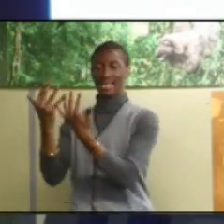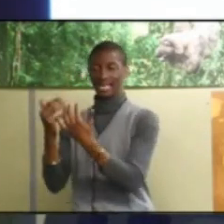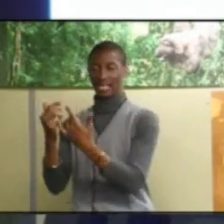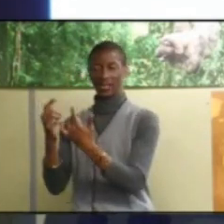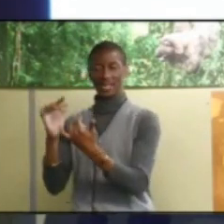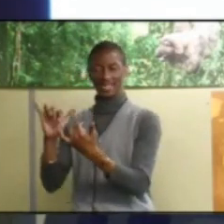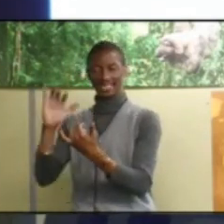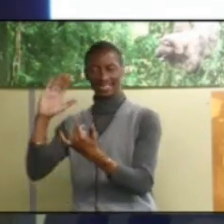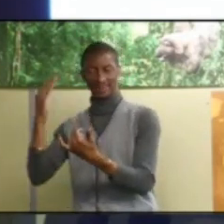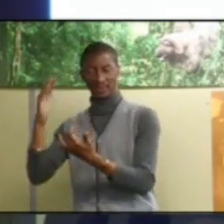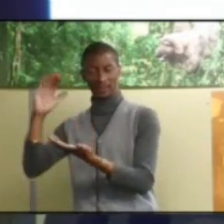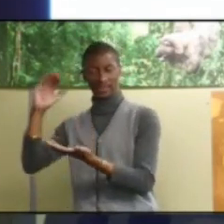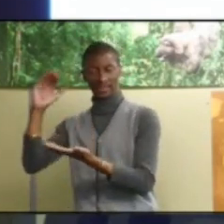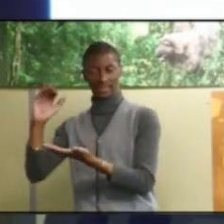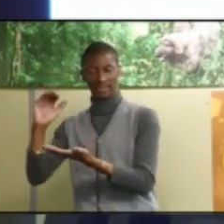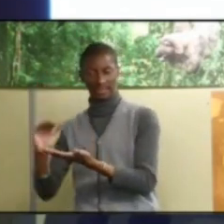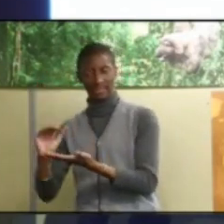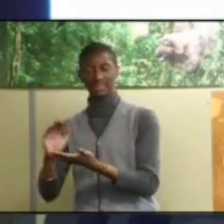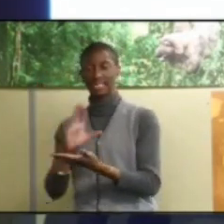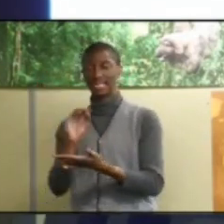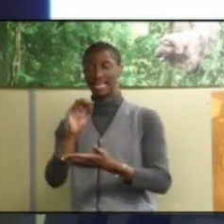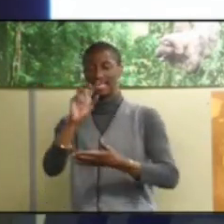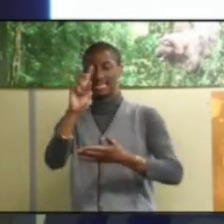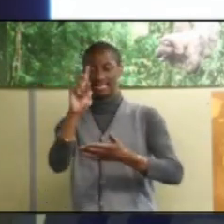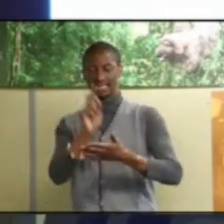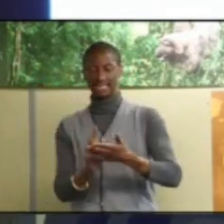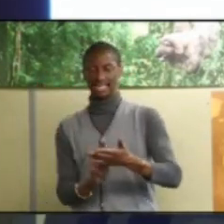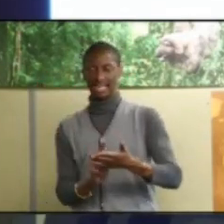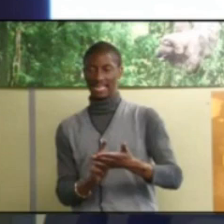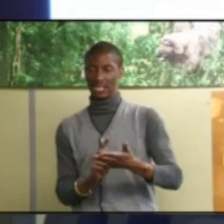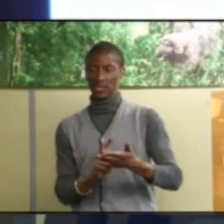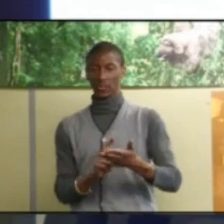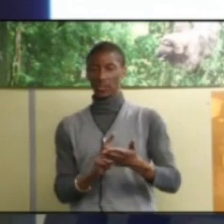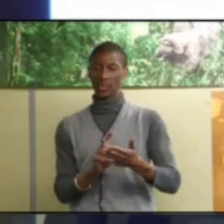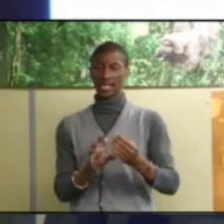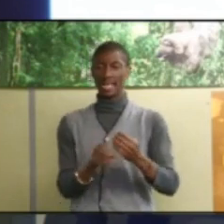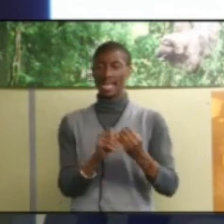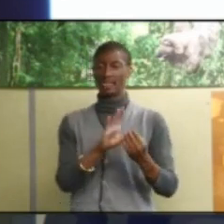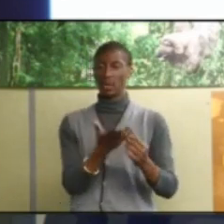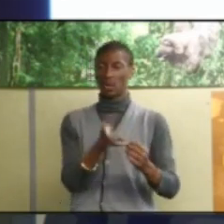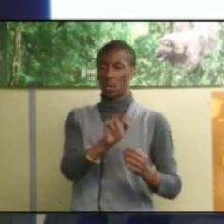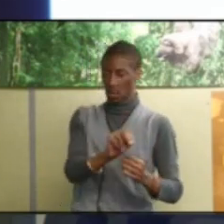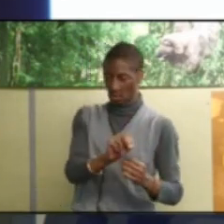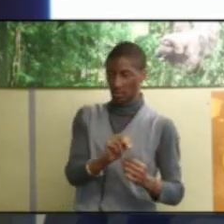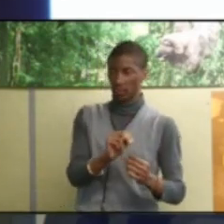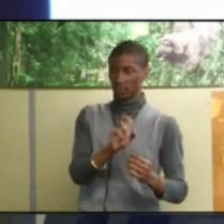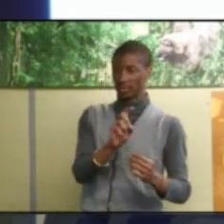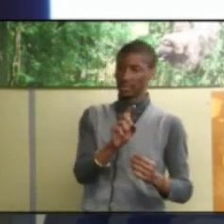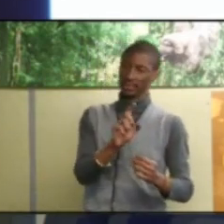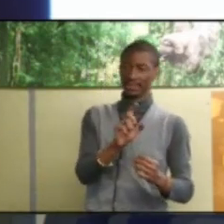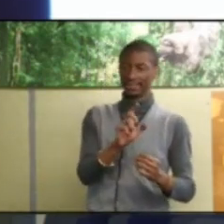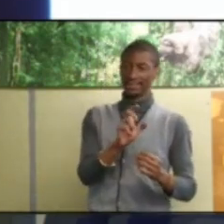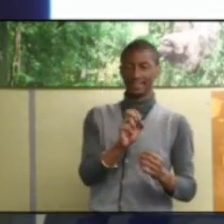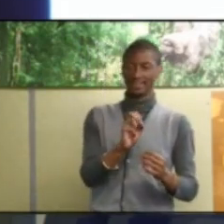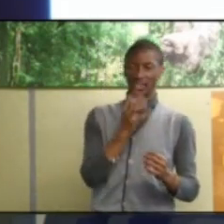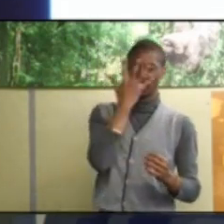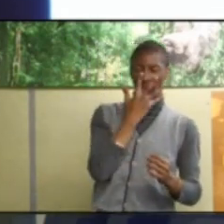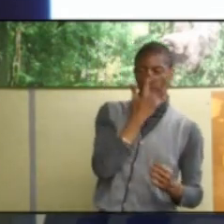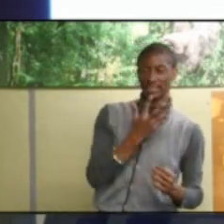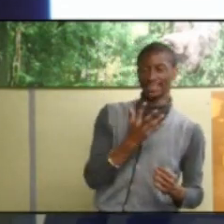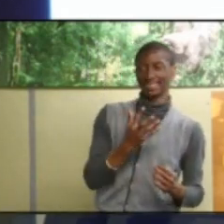taking more of a designerly aesthetic to them. I think I would say that